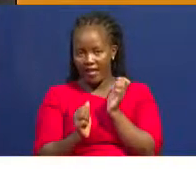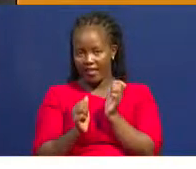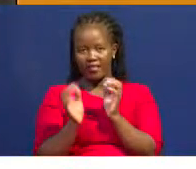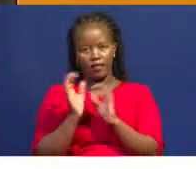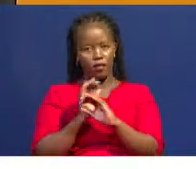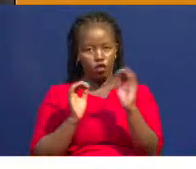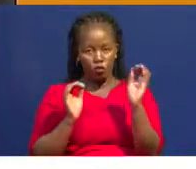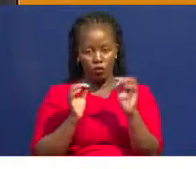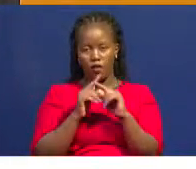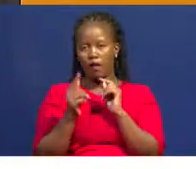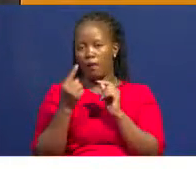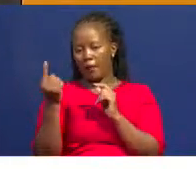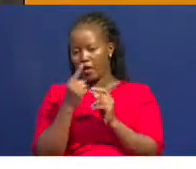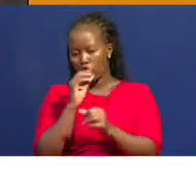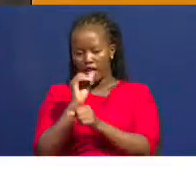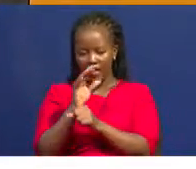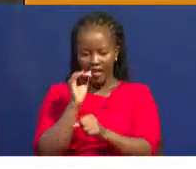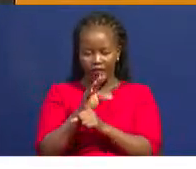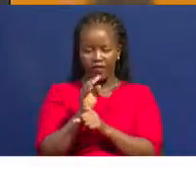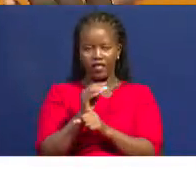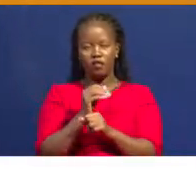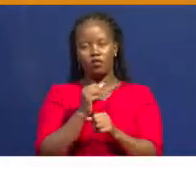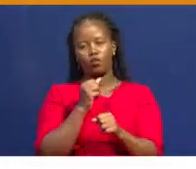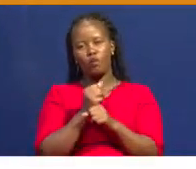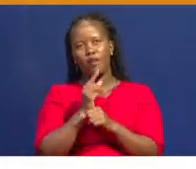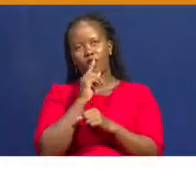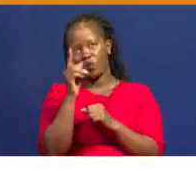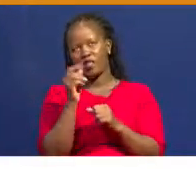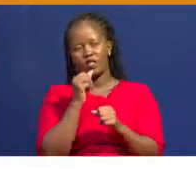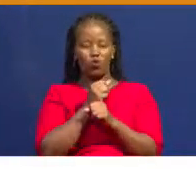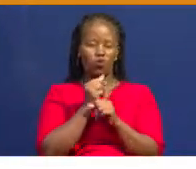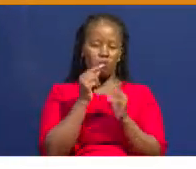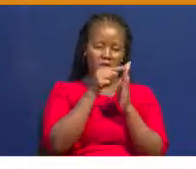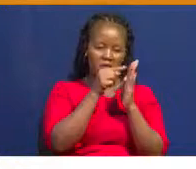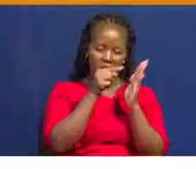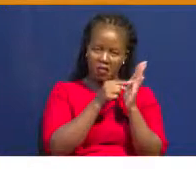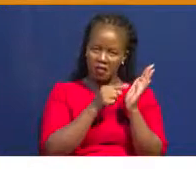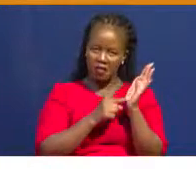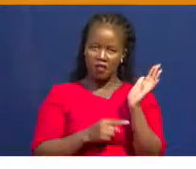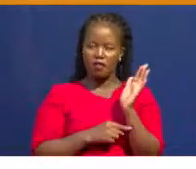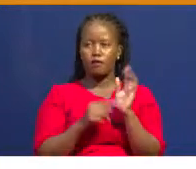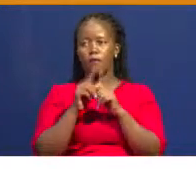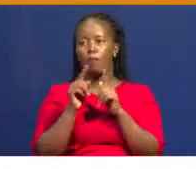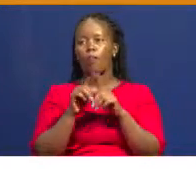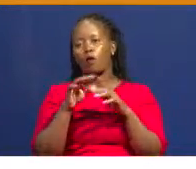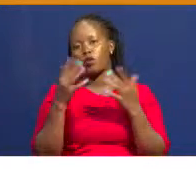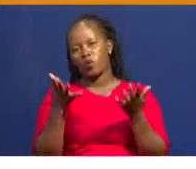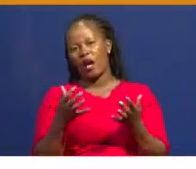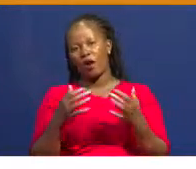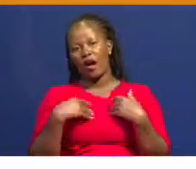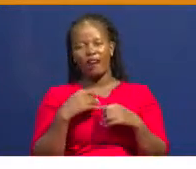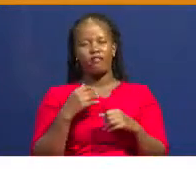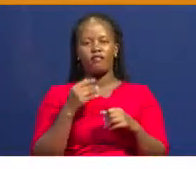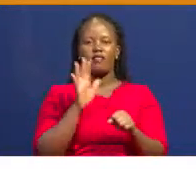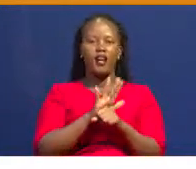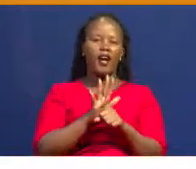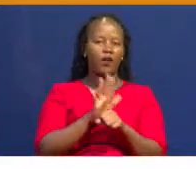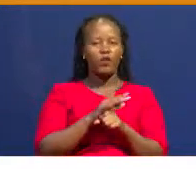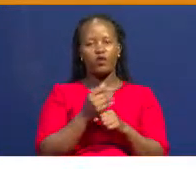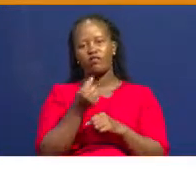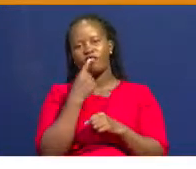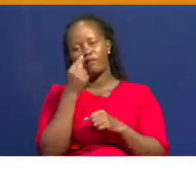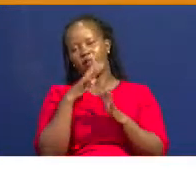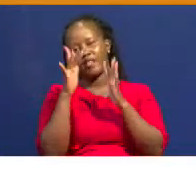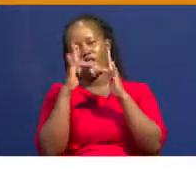sure you ensure this one and that is done. Just like we do medical clinics or medical camps where you are checked,